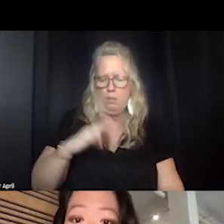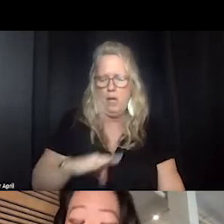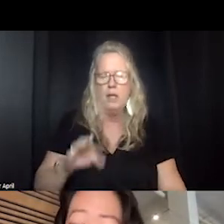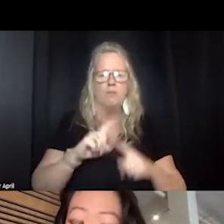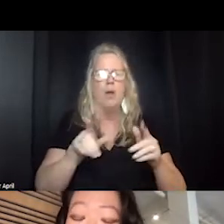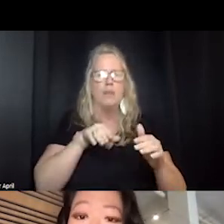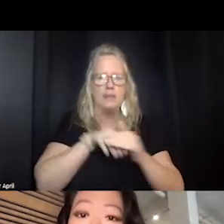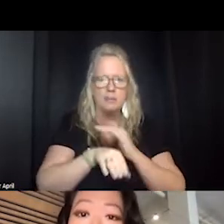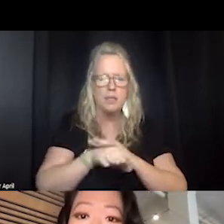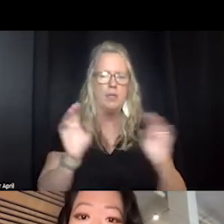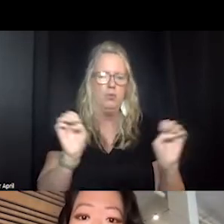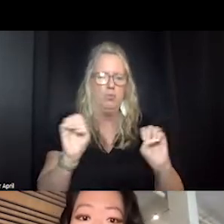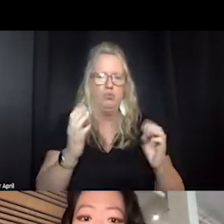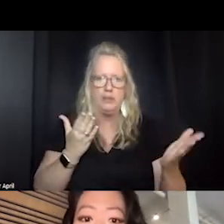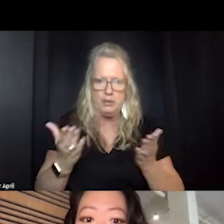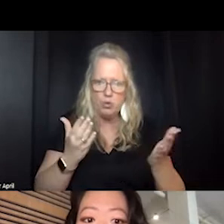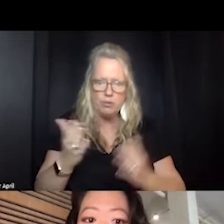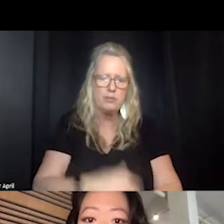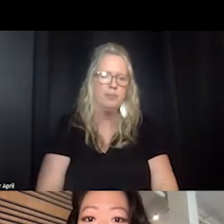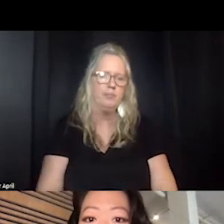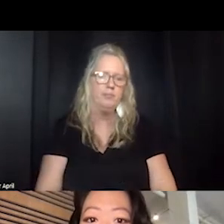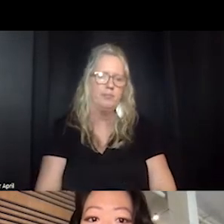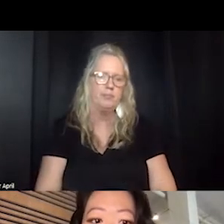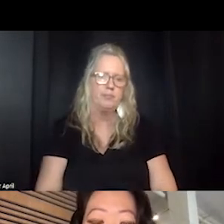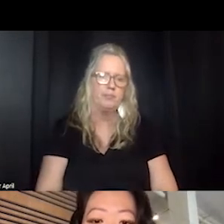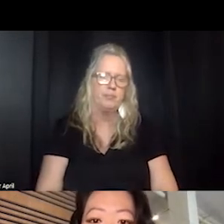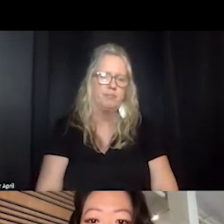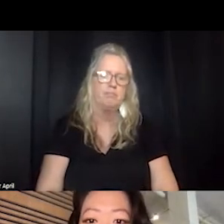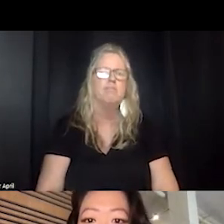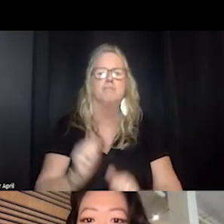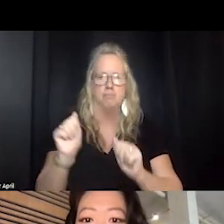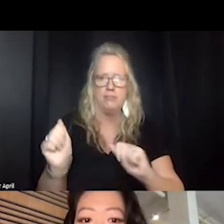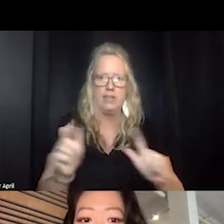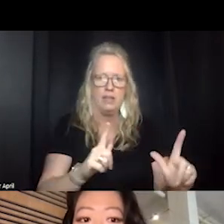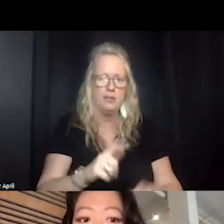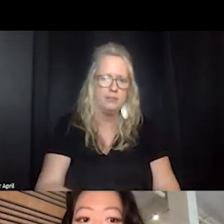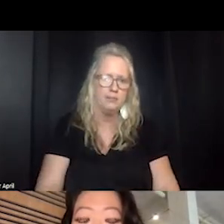accessible emergency services. And next slide.